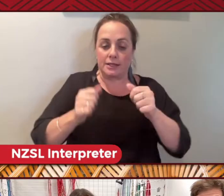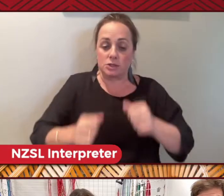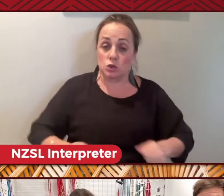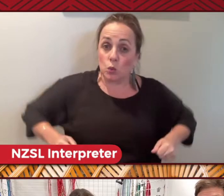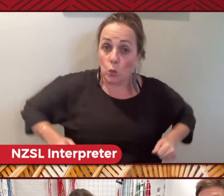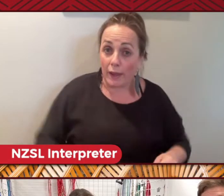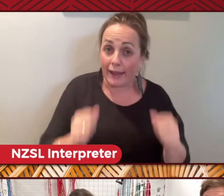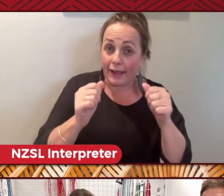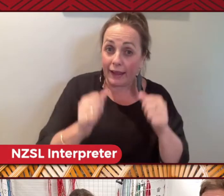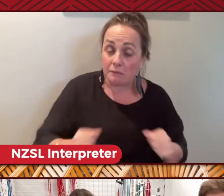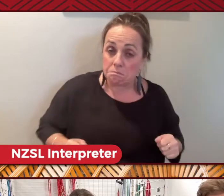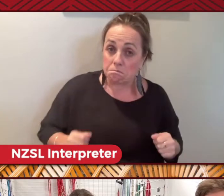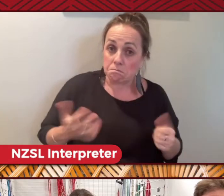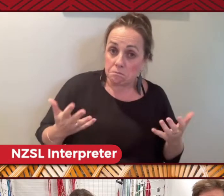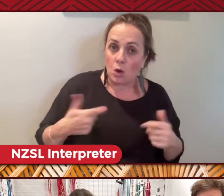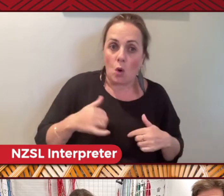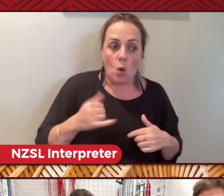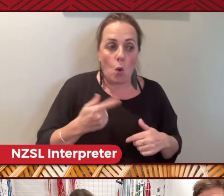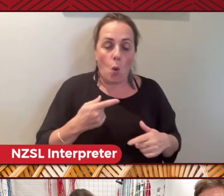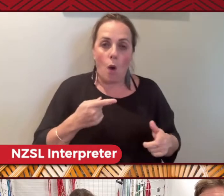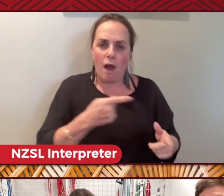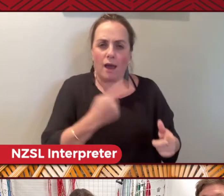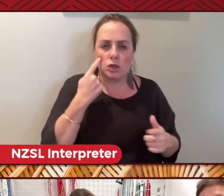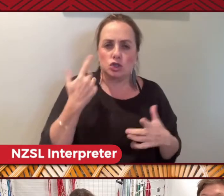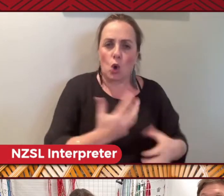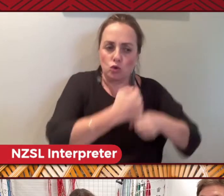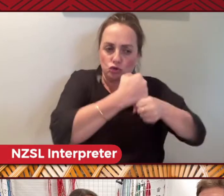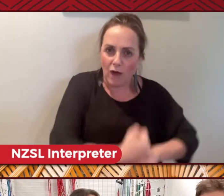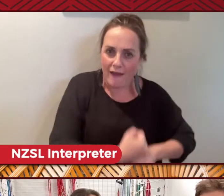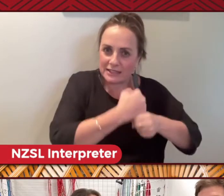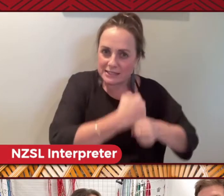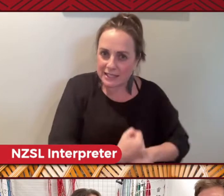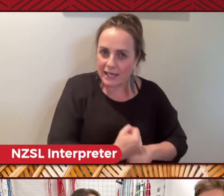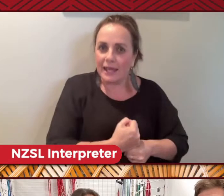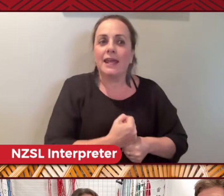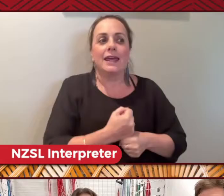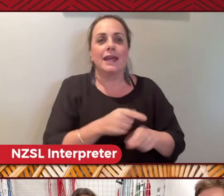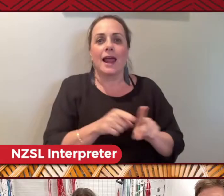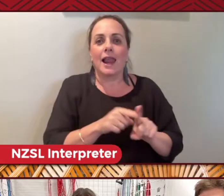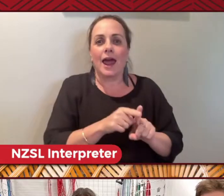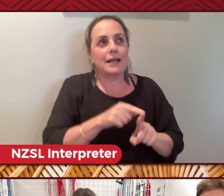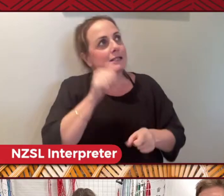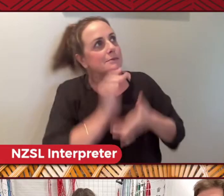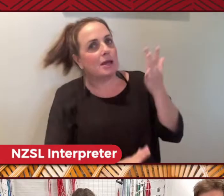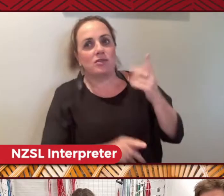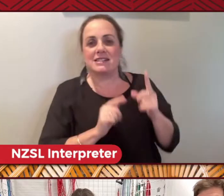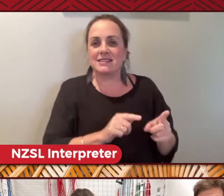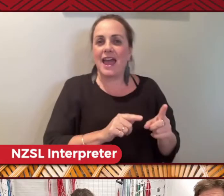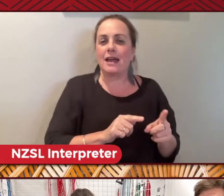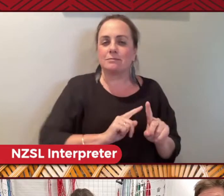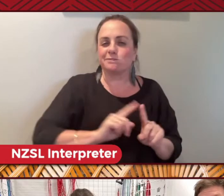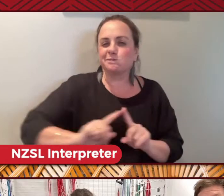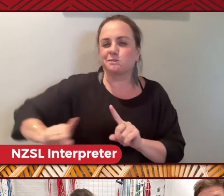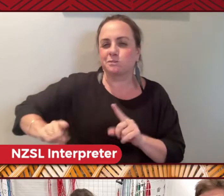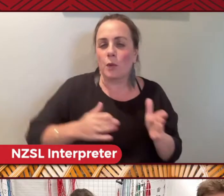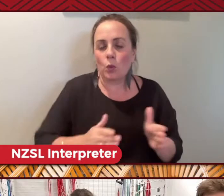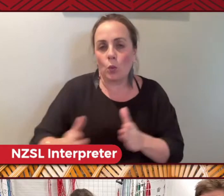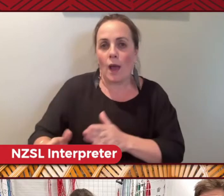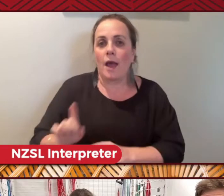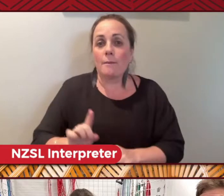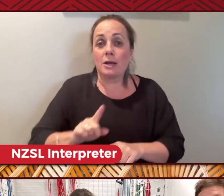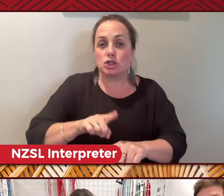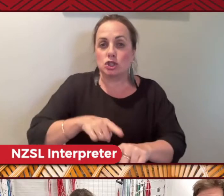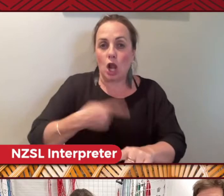there's exposing them to gravity. Yeah, there's lots of different methods, but yeah, gradually exposing them